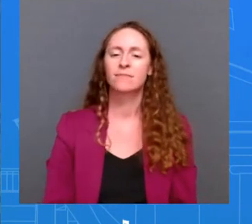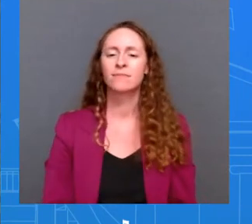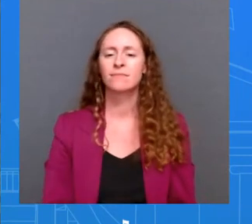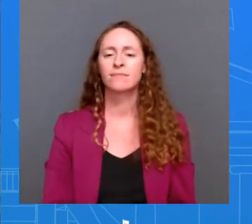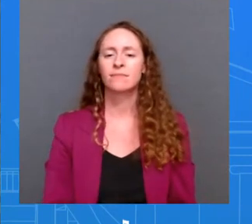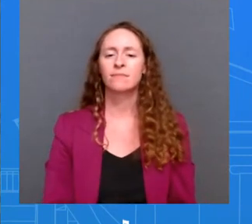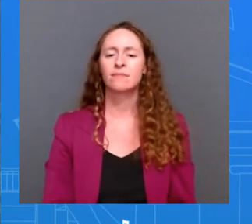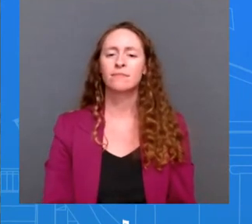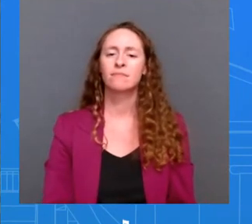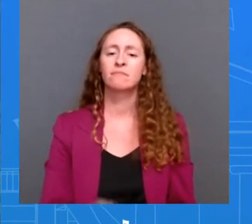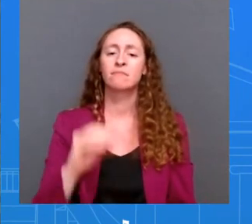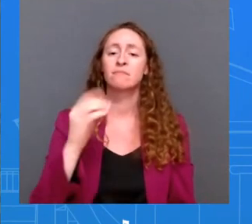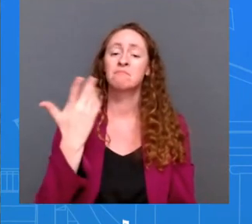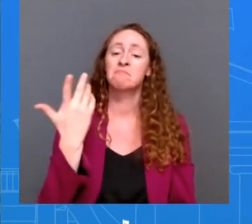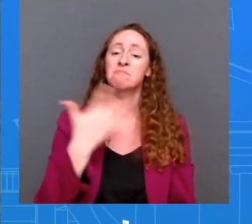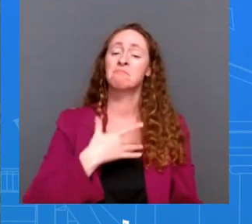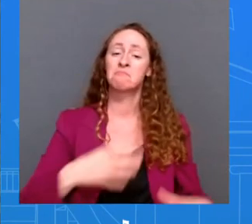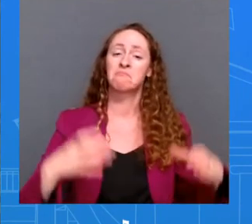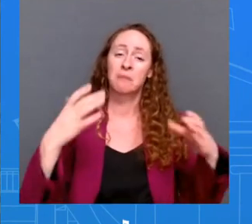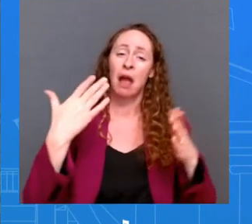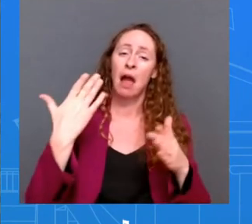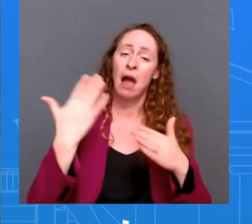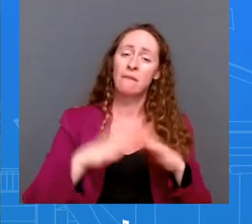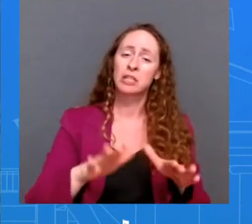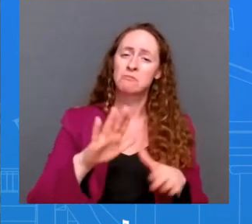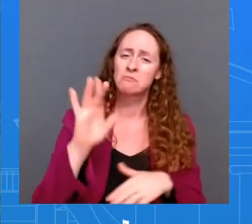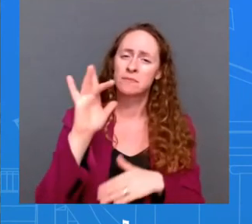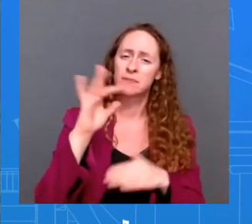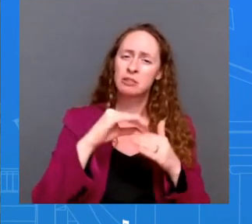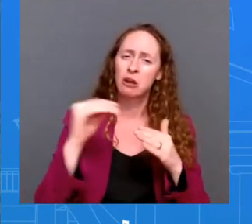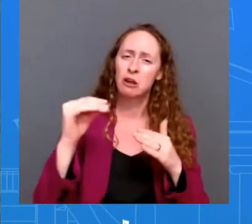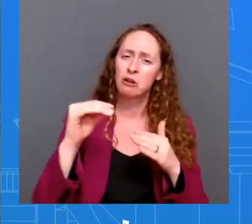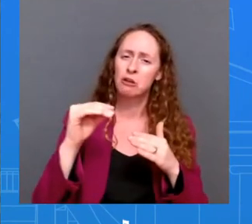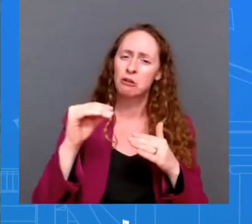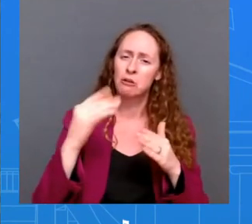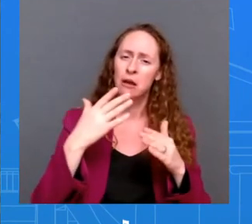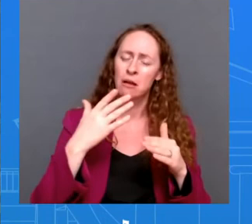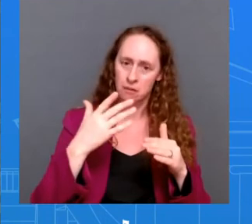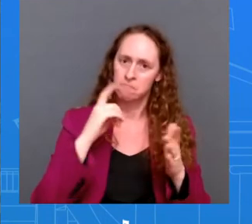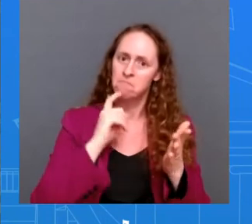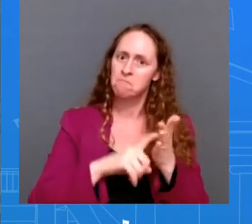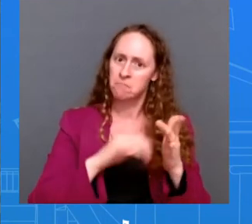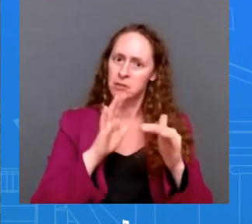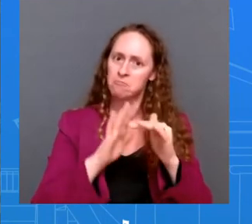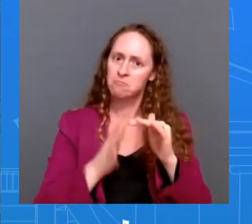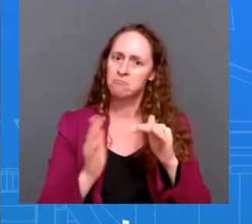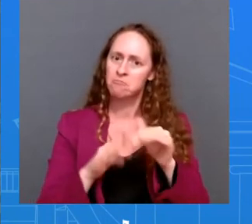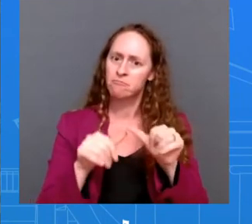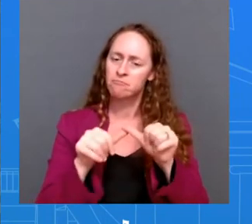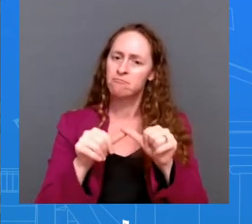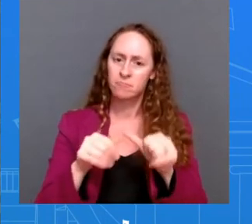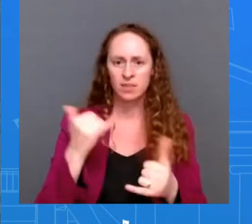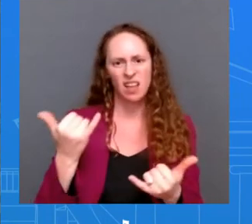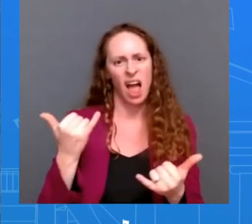have gone down every day this summer and are now below $4 for most of the country. So that indeed